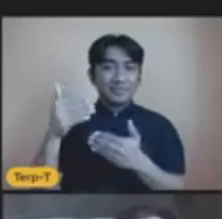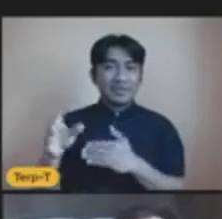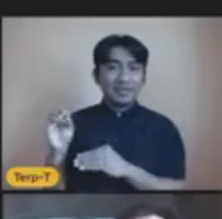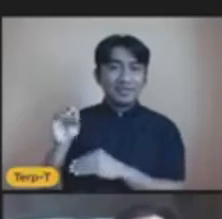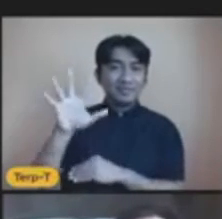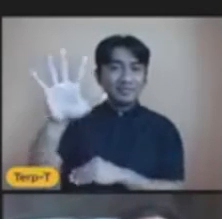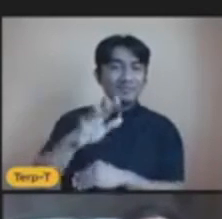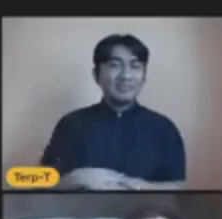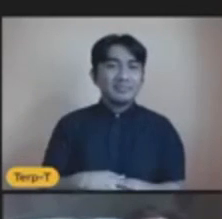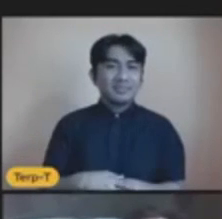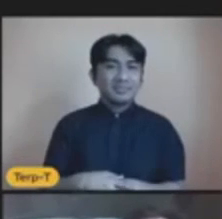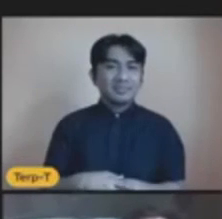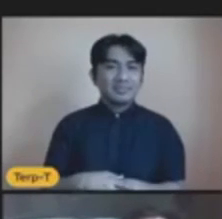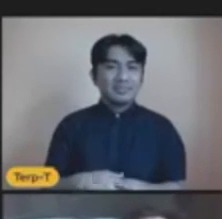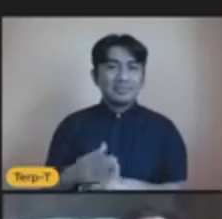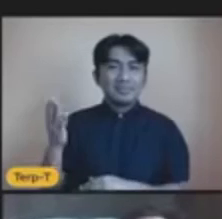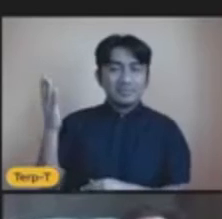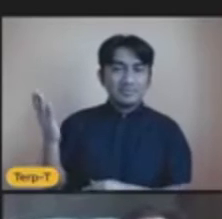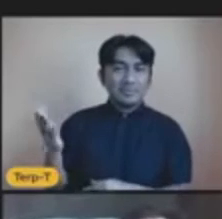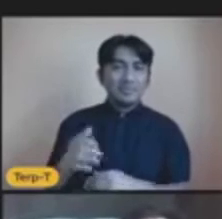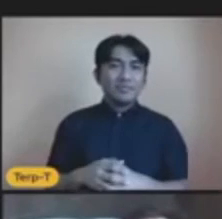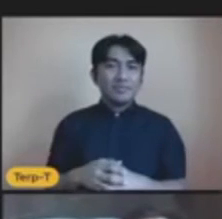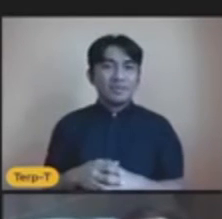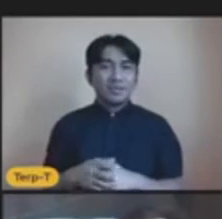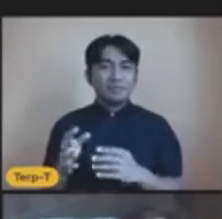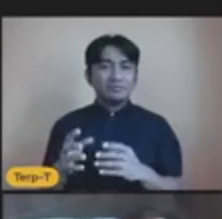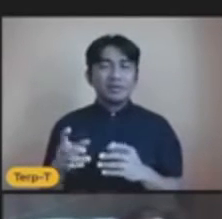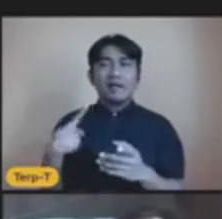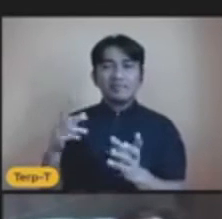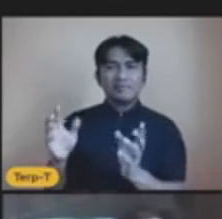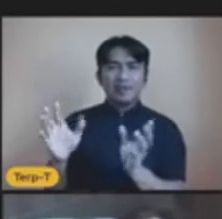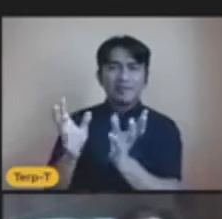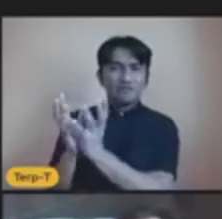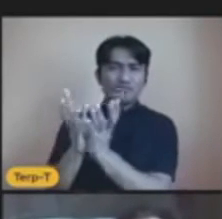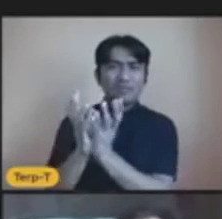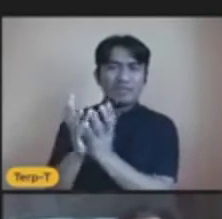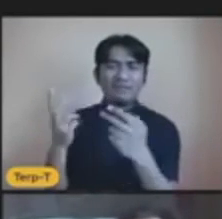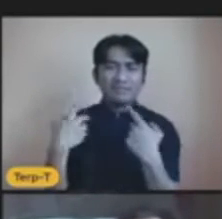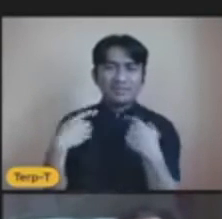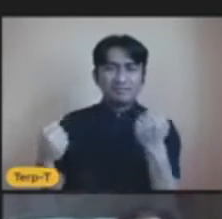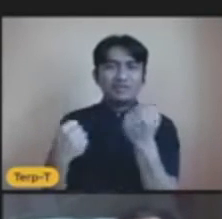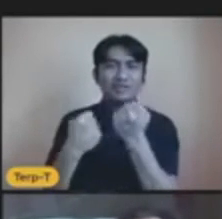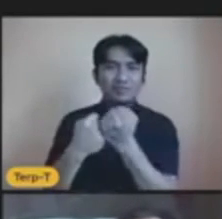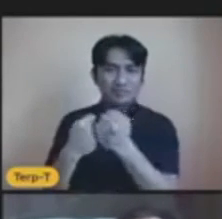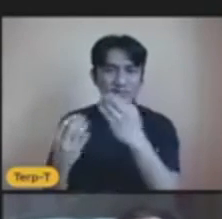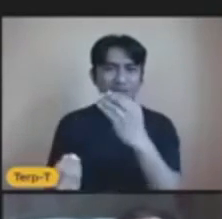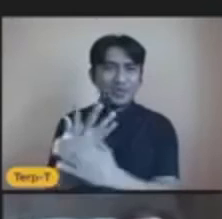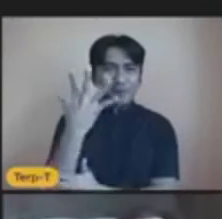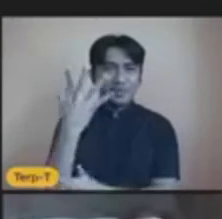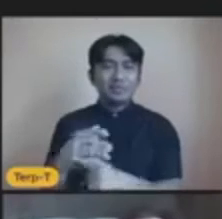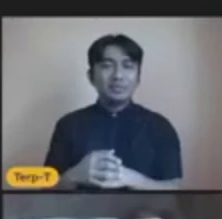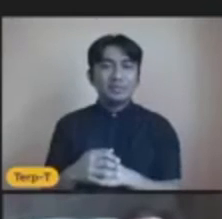And grow. And also growing a community that supports that growth. And raising